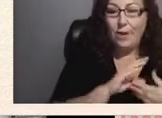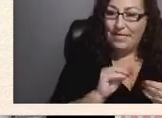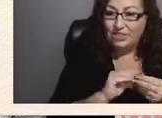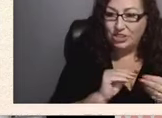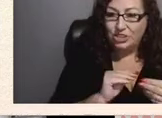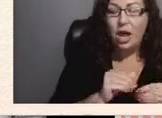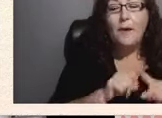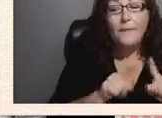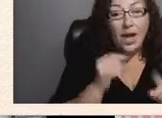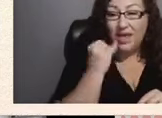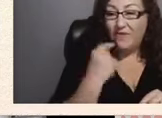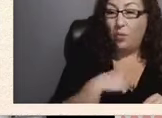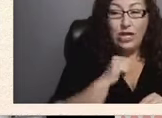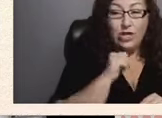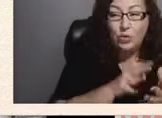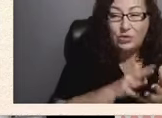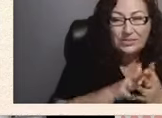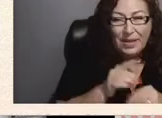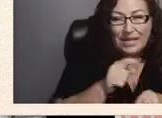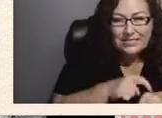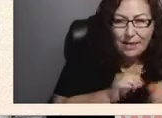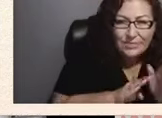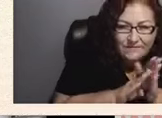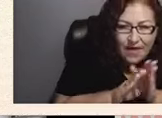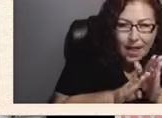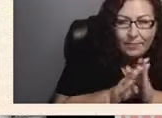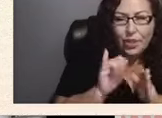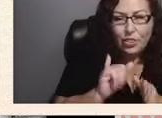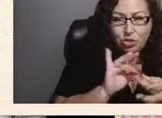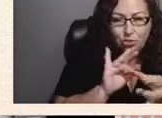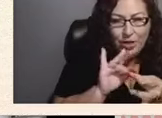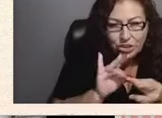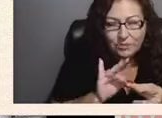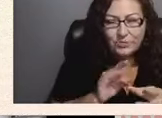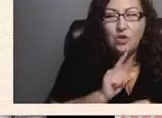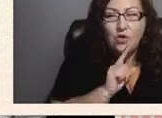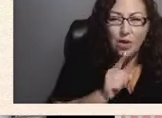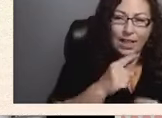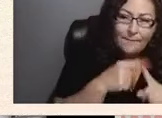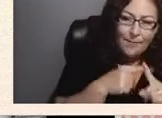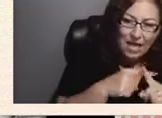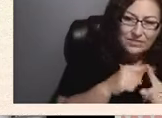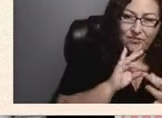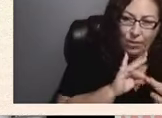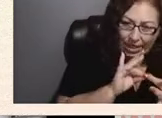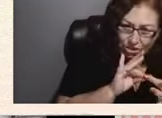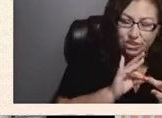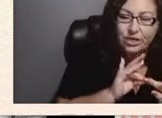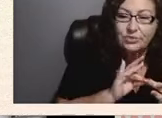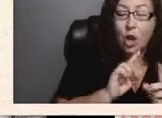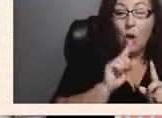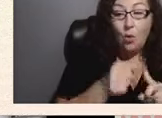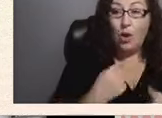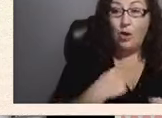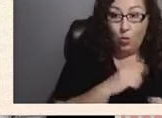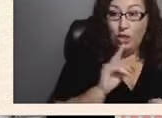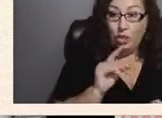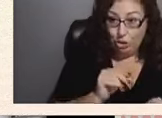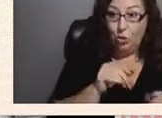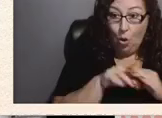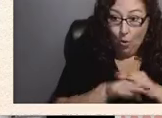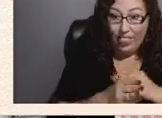if we don't spend time developing those relationships, those really positive relationships, when we do go in there with